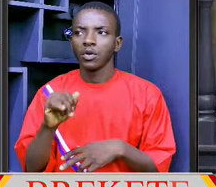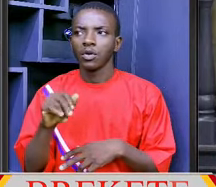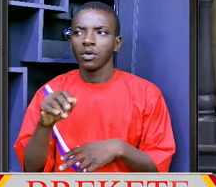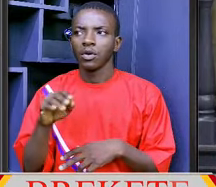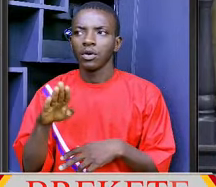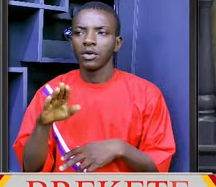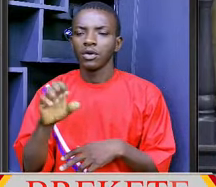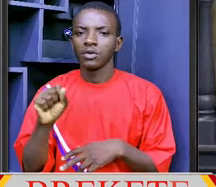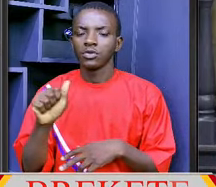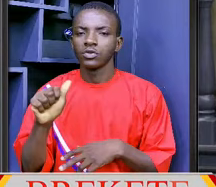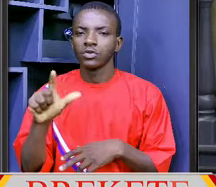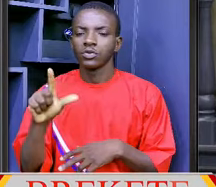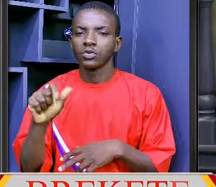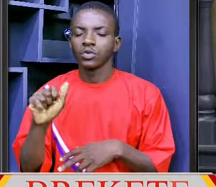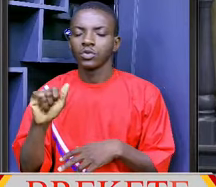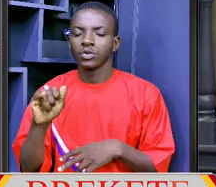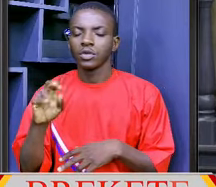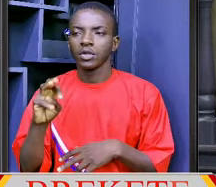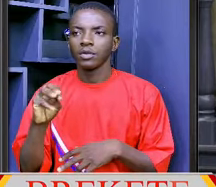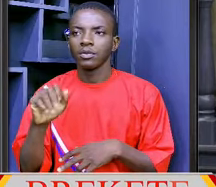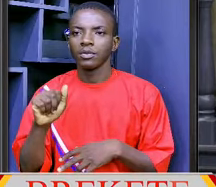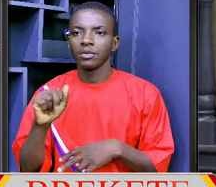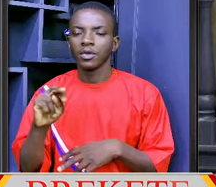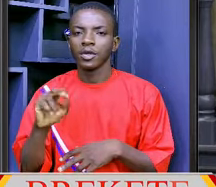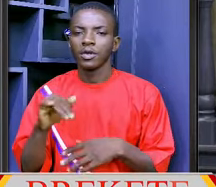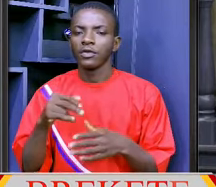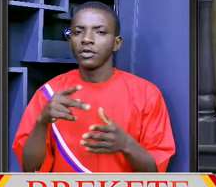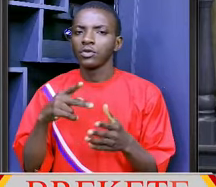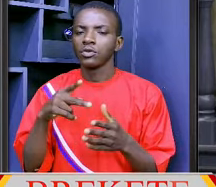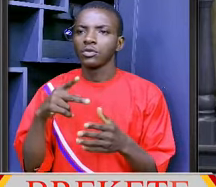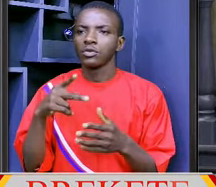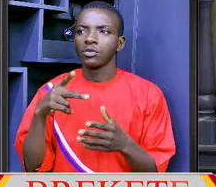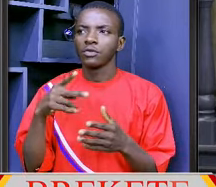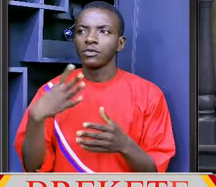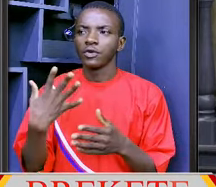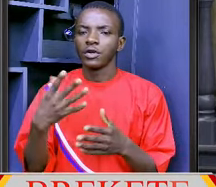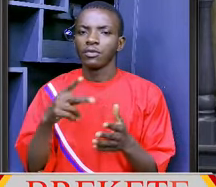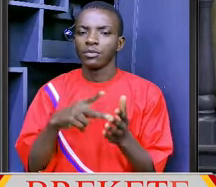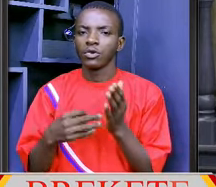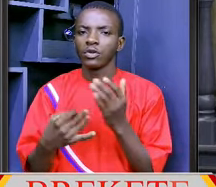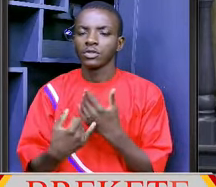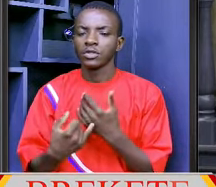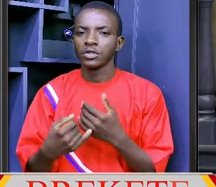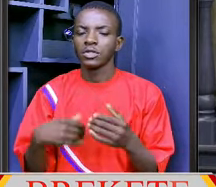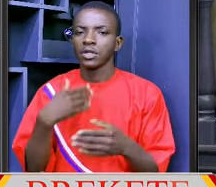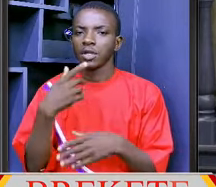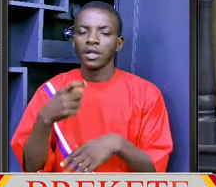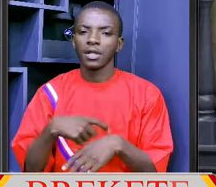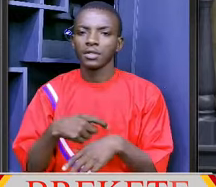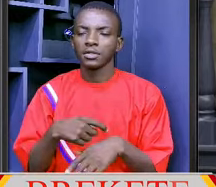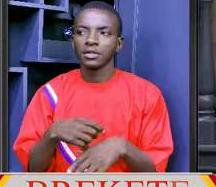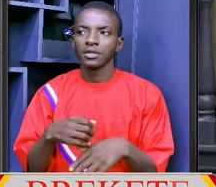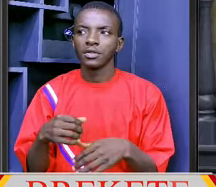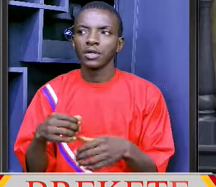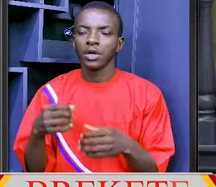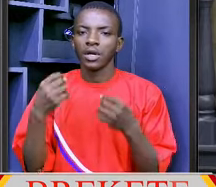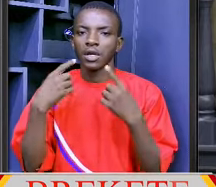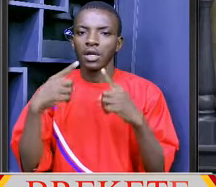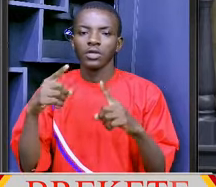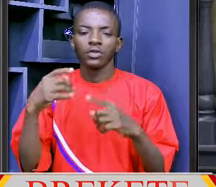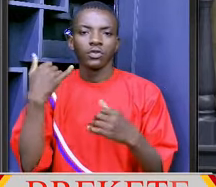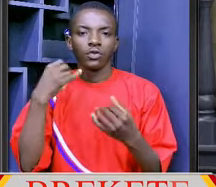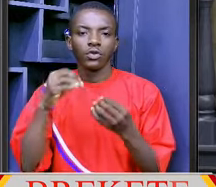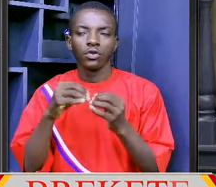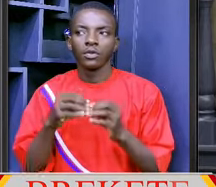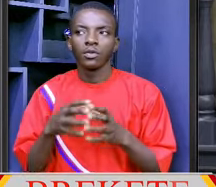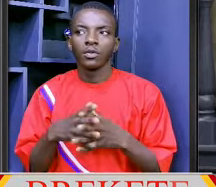na? Suleiman Bashir. After you do 5 projects successfully, yes, sir. The next time you go announce your phone